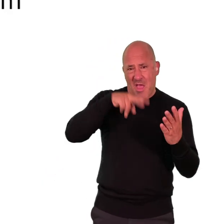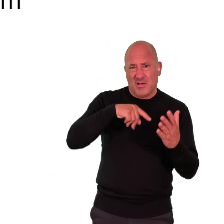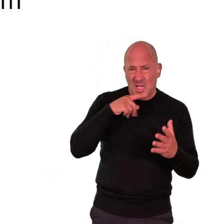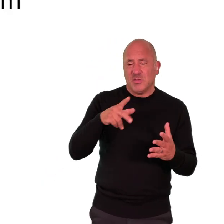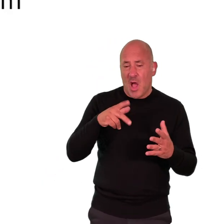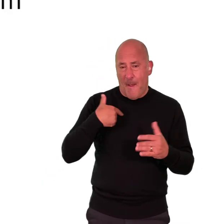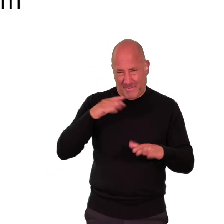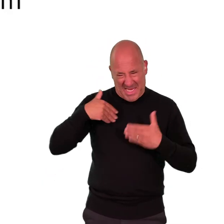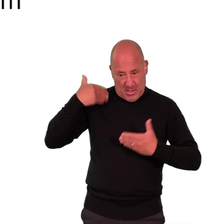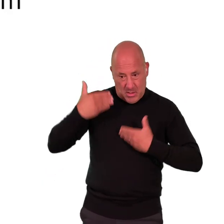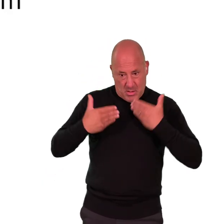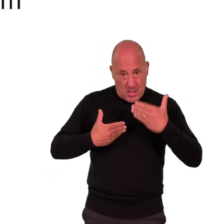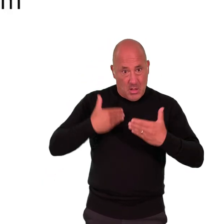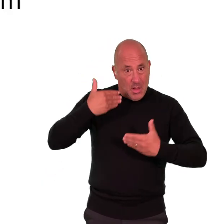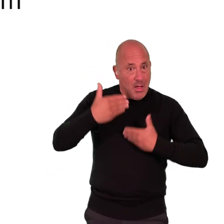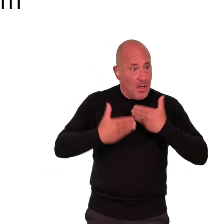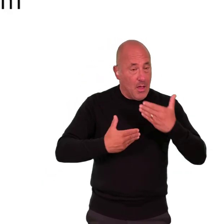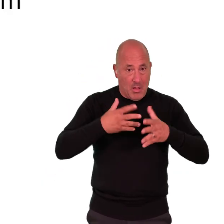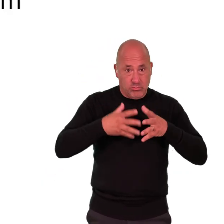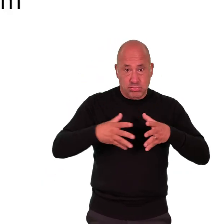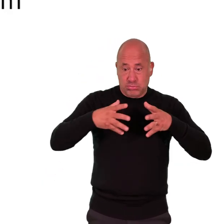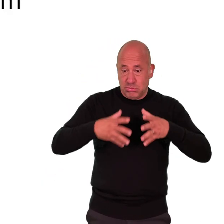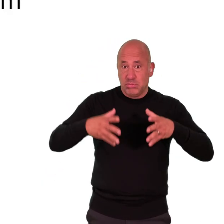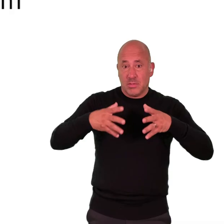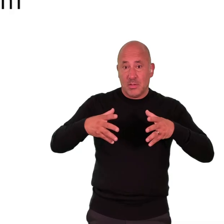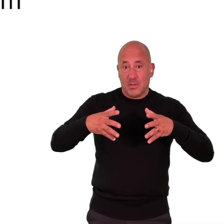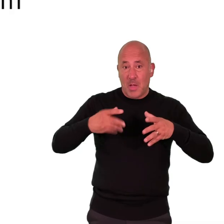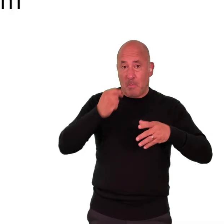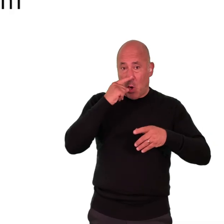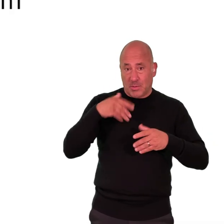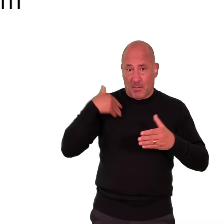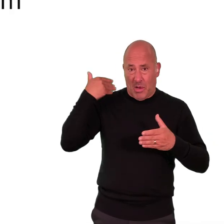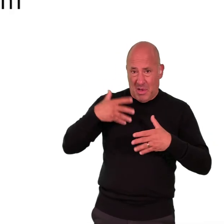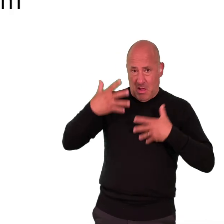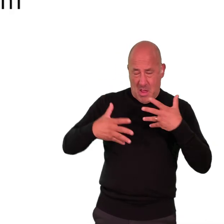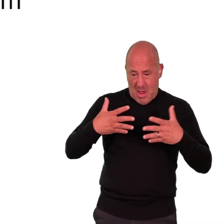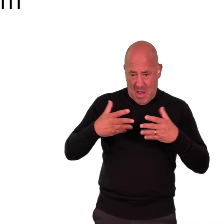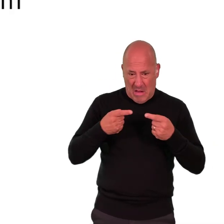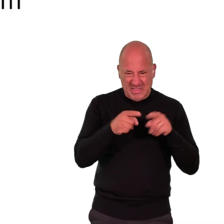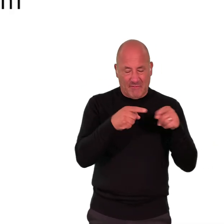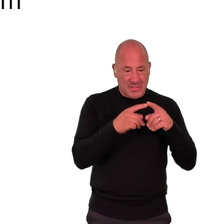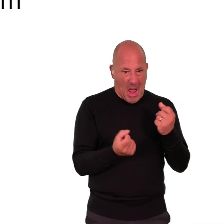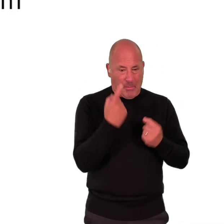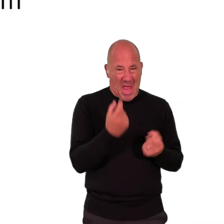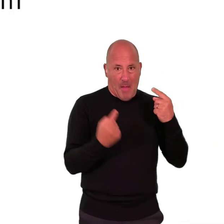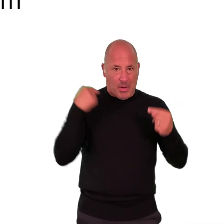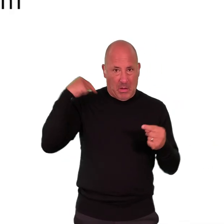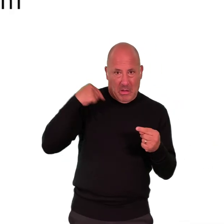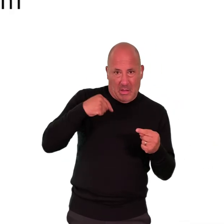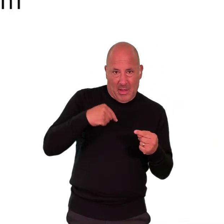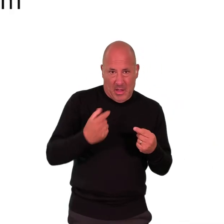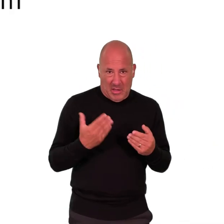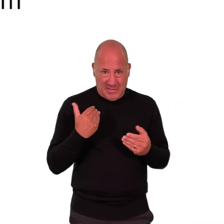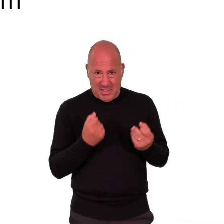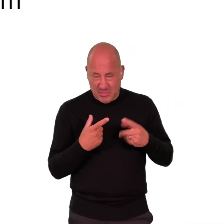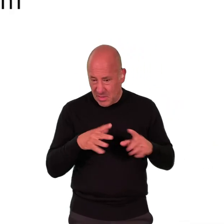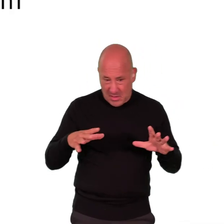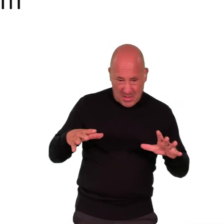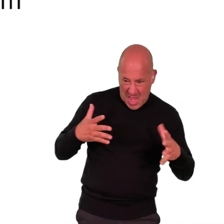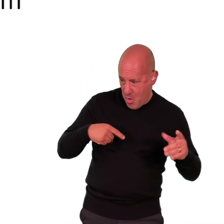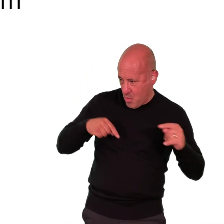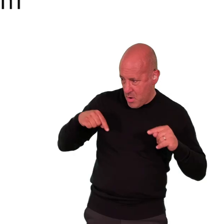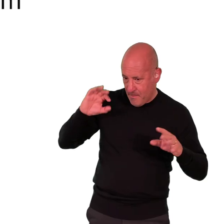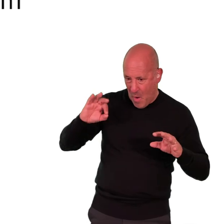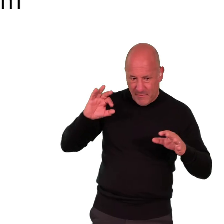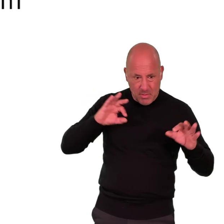have happened recently and created perfect conditions for you to try something new. They could be small things, but added together, they offer a